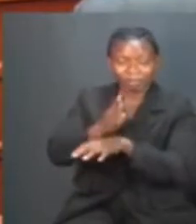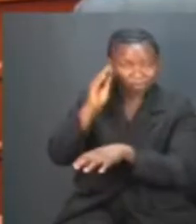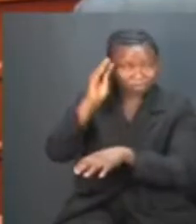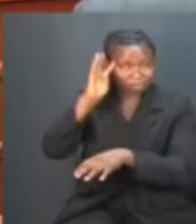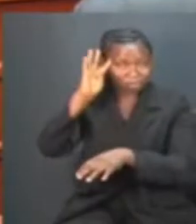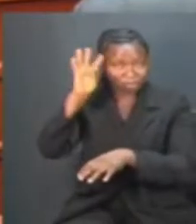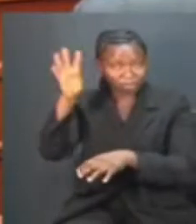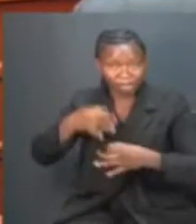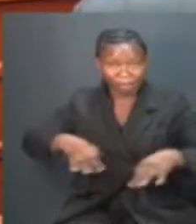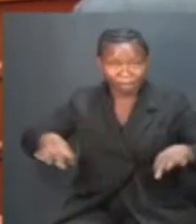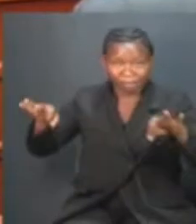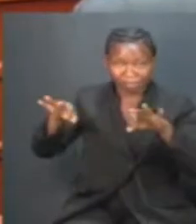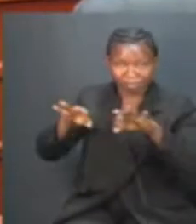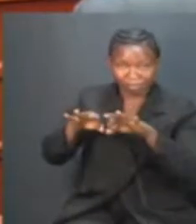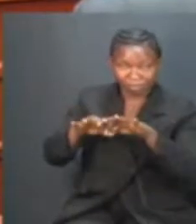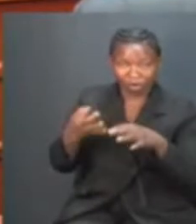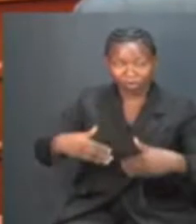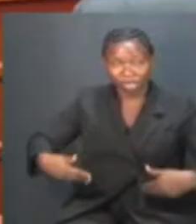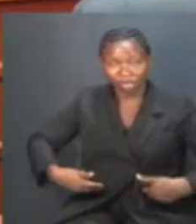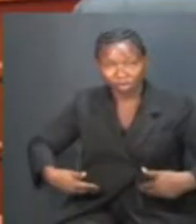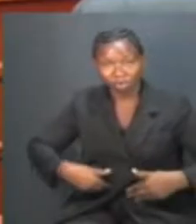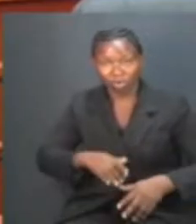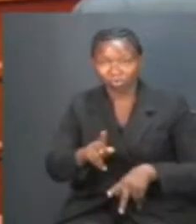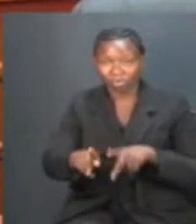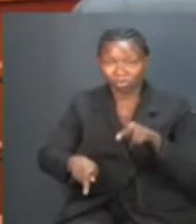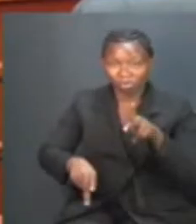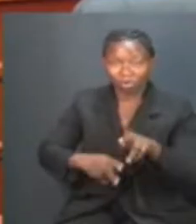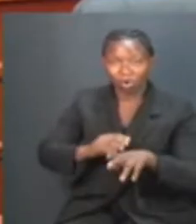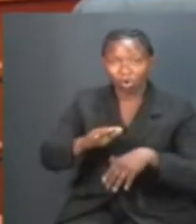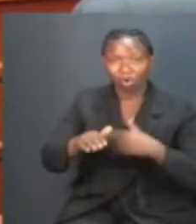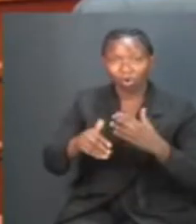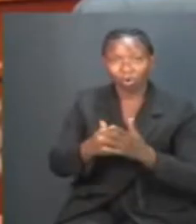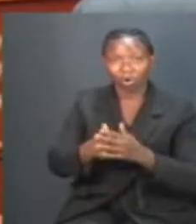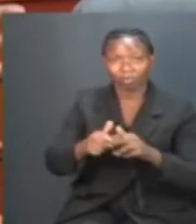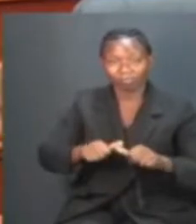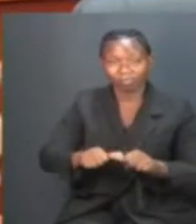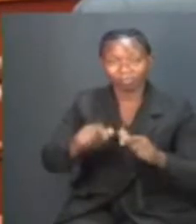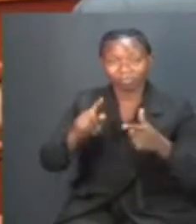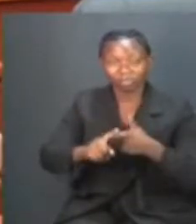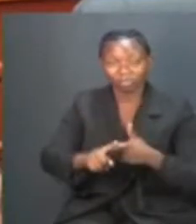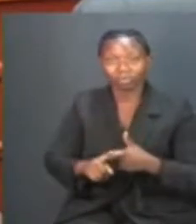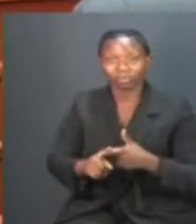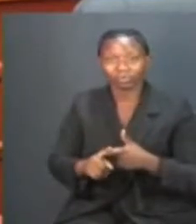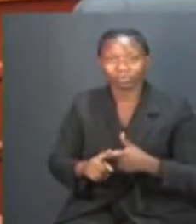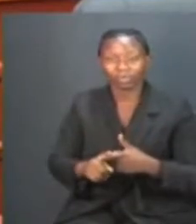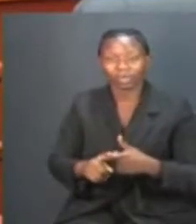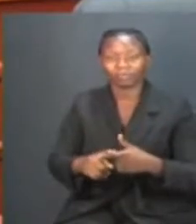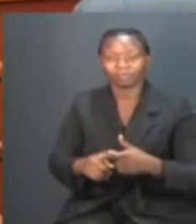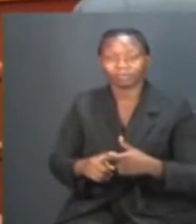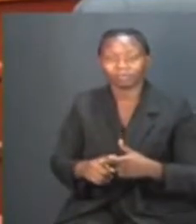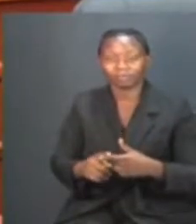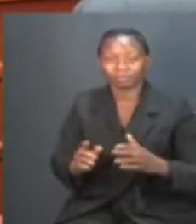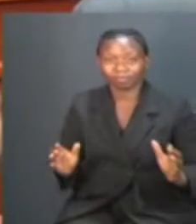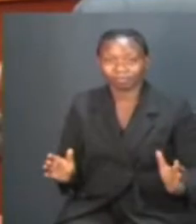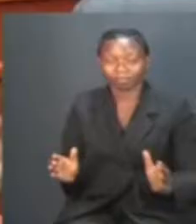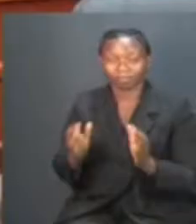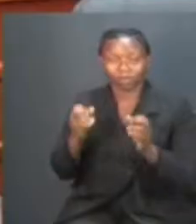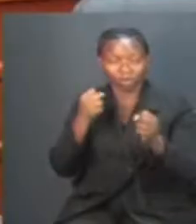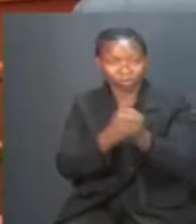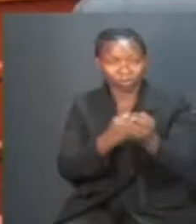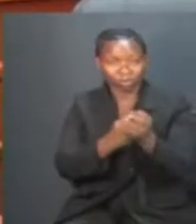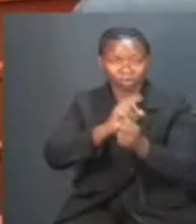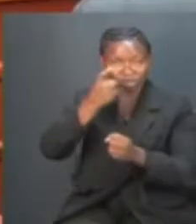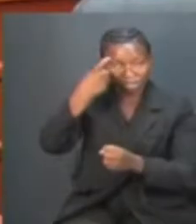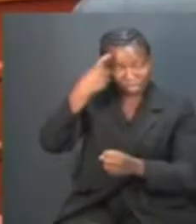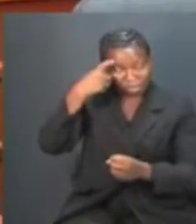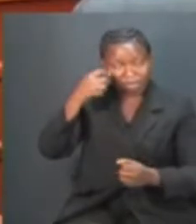ingenuity of these young ones. It will all go a long way to complement what government is doing and thereby help